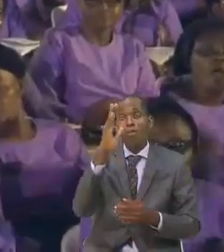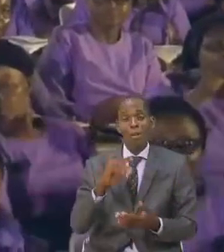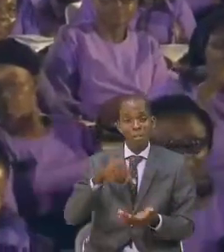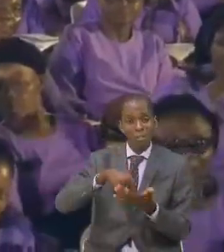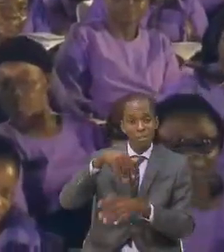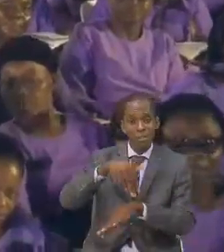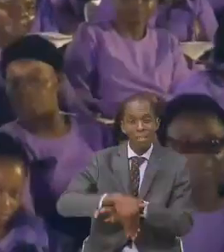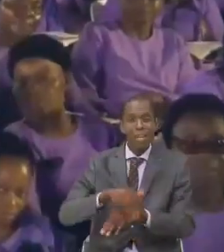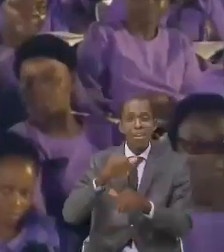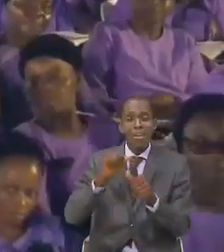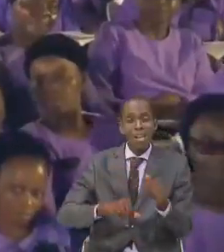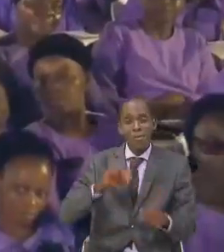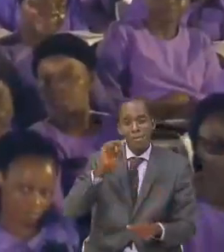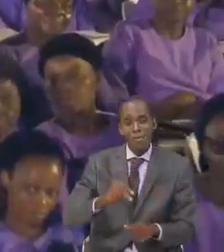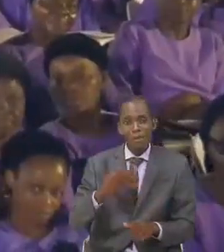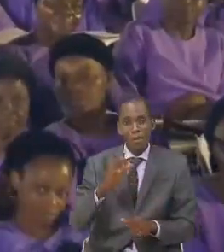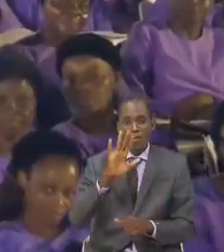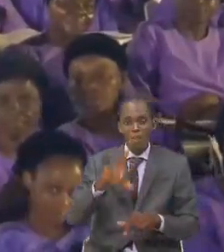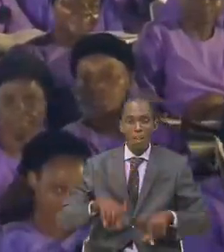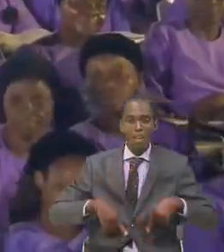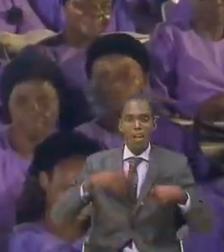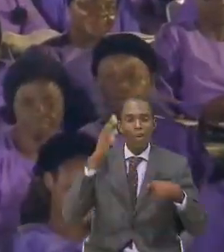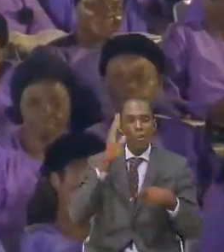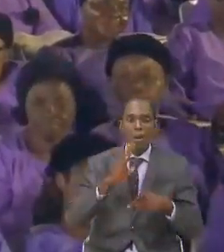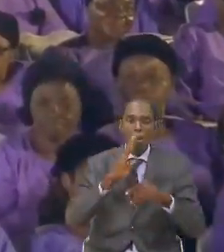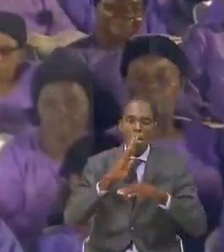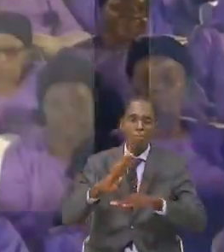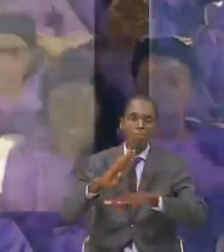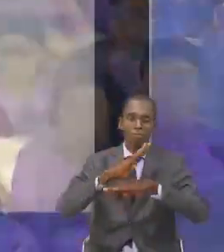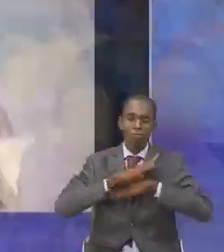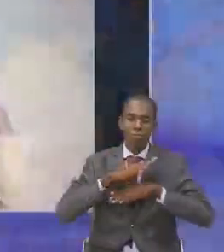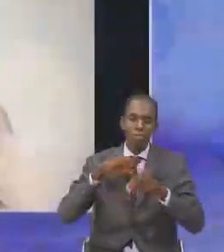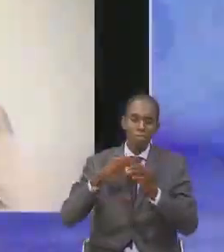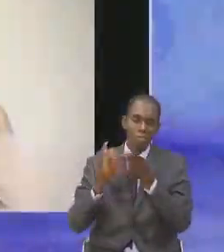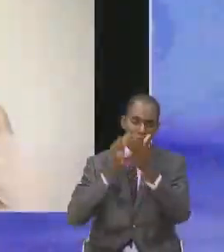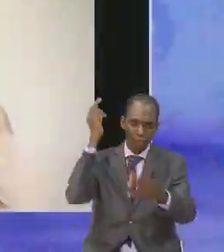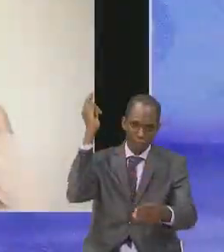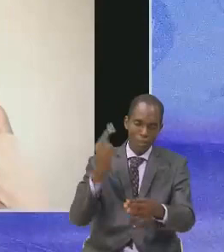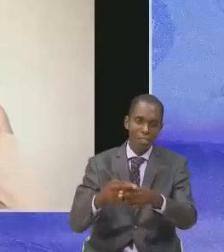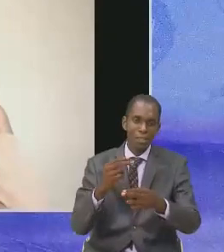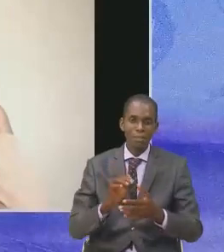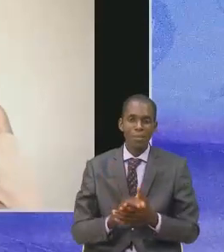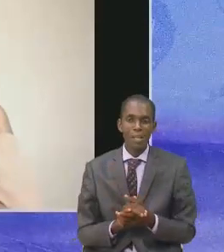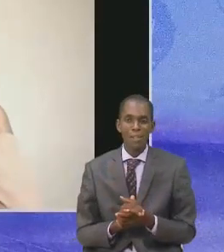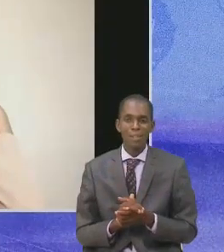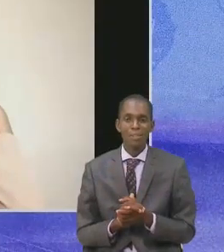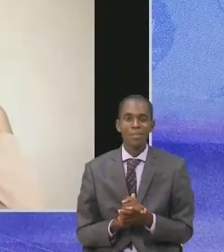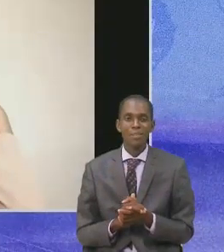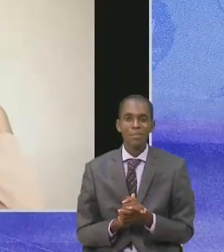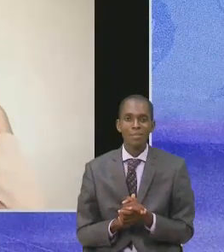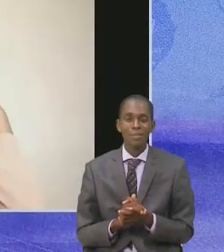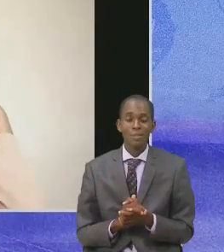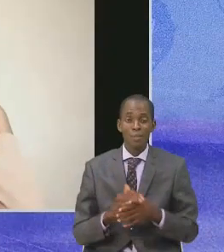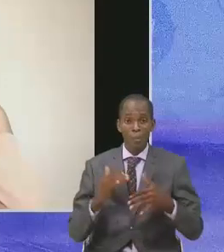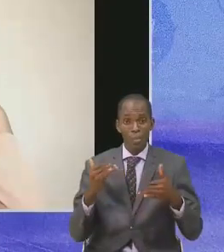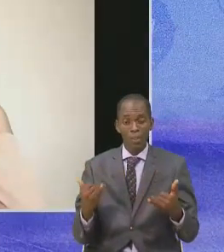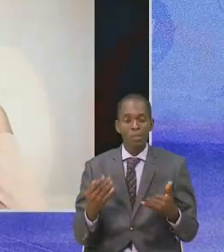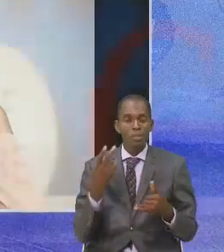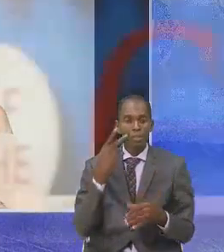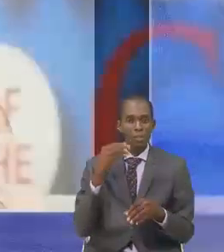you accept the help of God tonight. Every need of your life will be satisfied